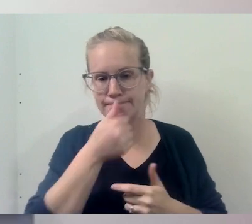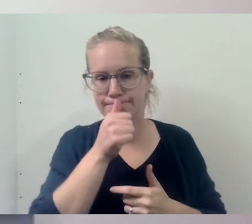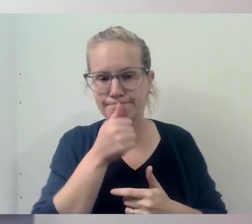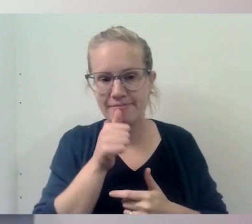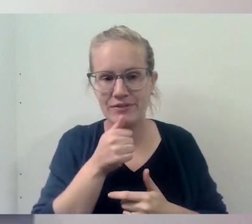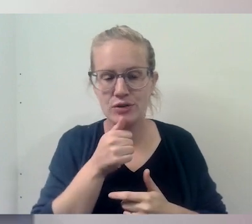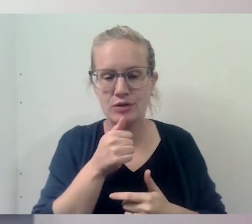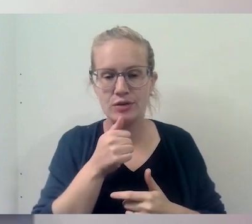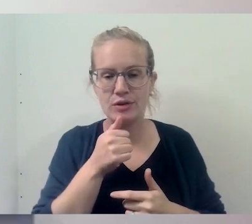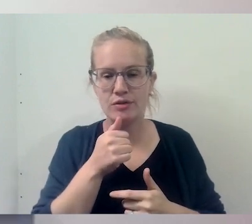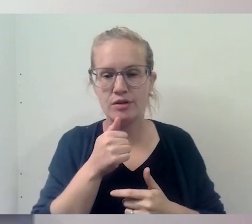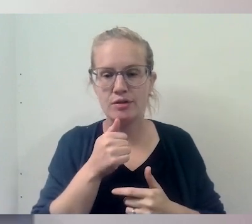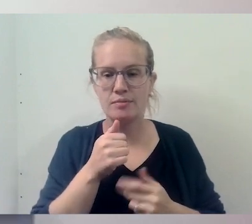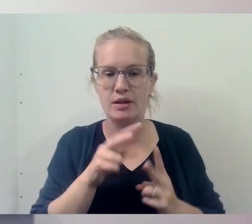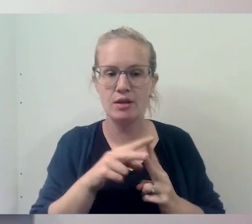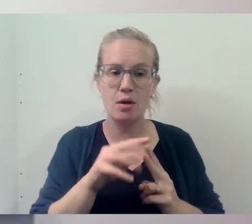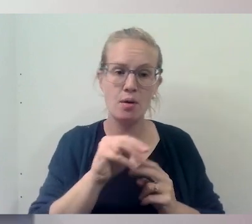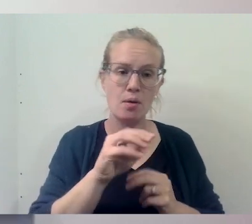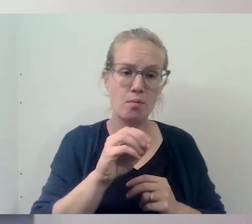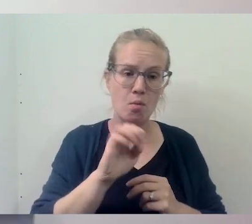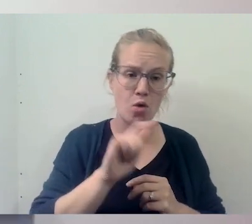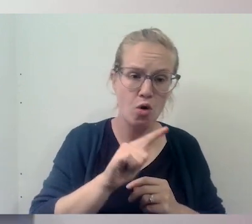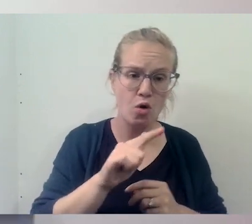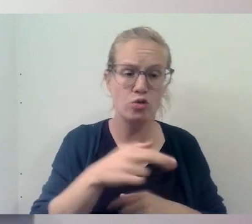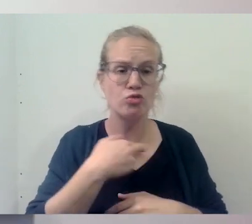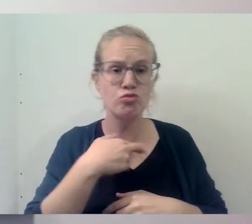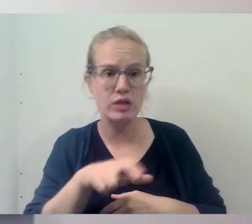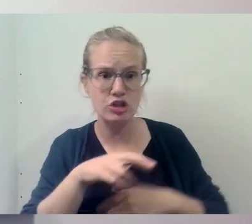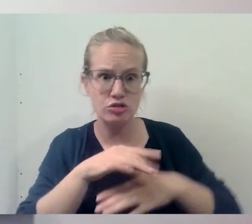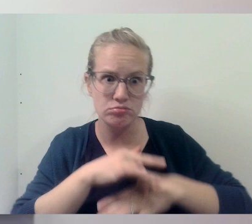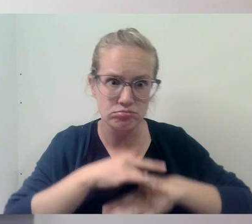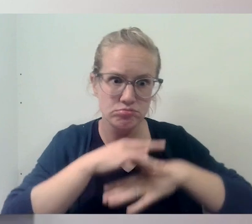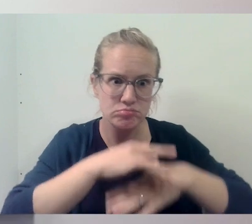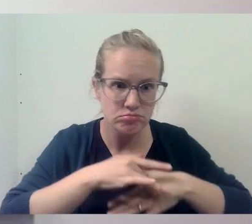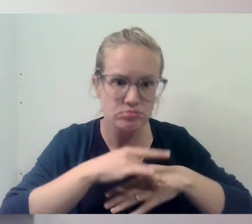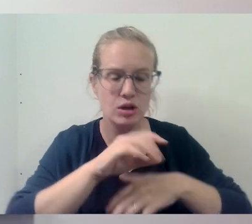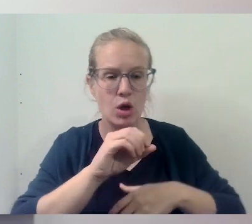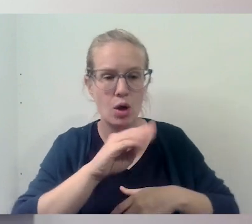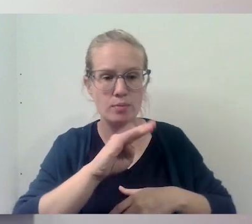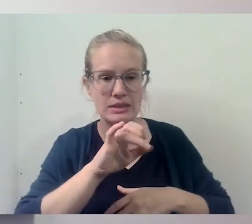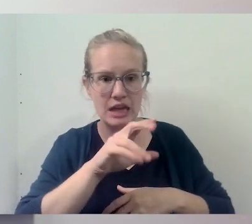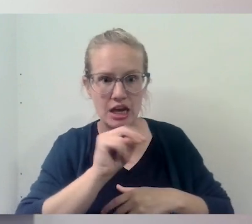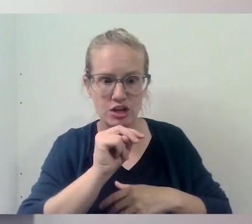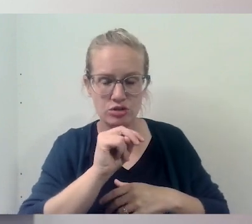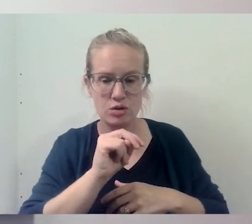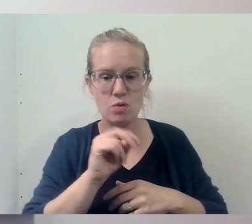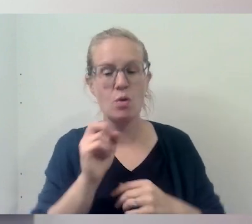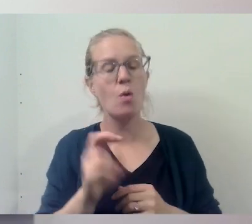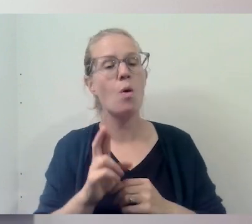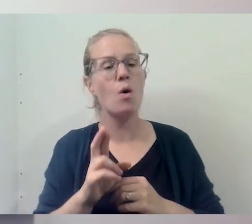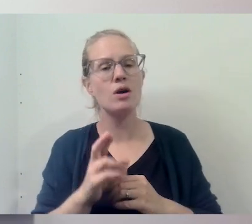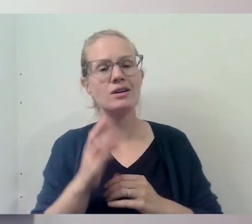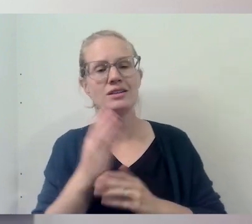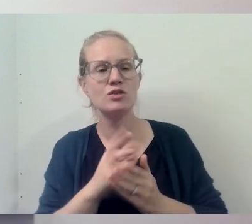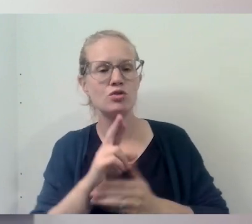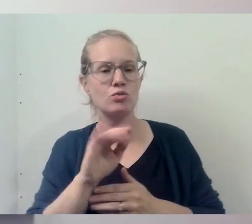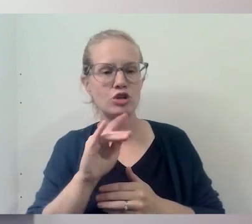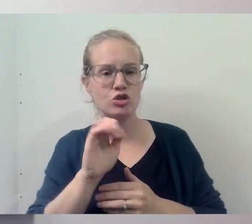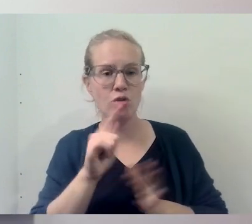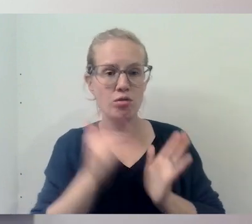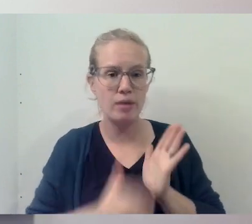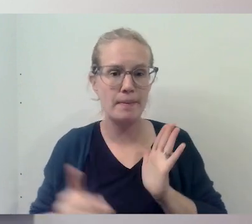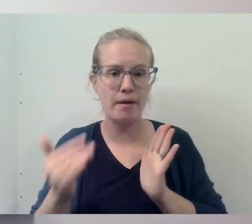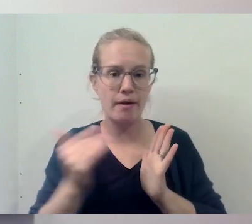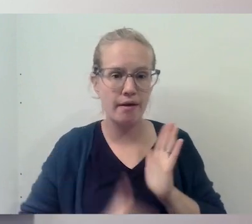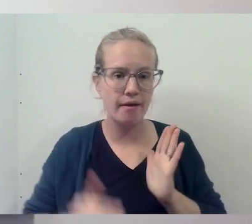from either moral or religious obsessions, or kind of repeat some rituals or